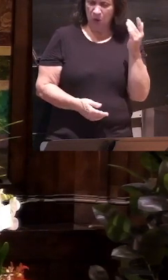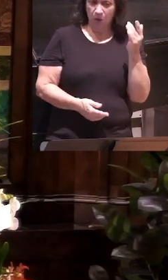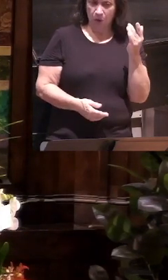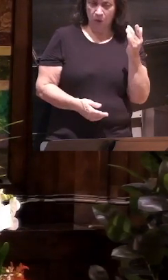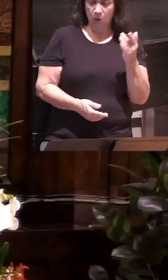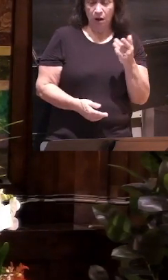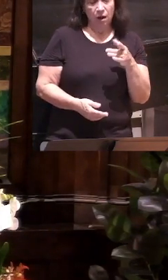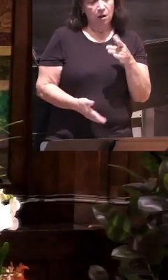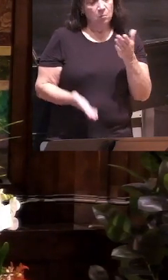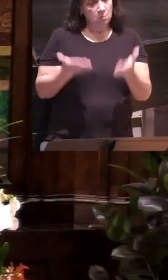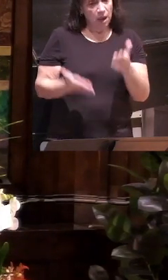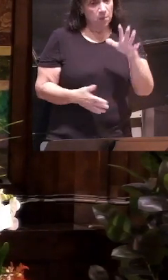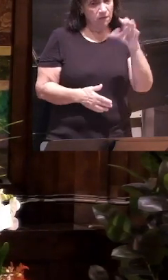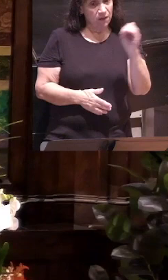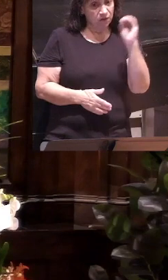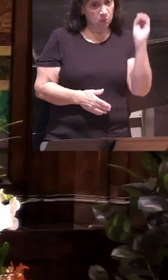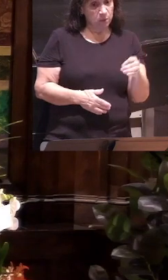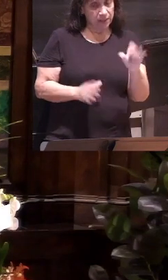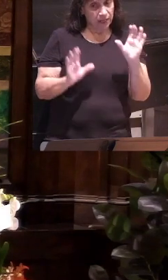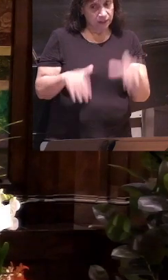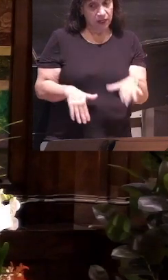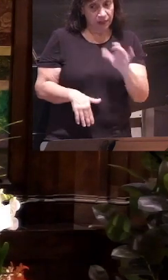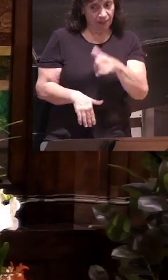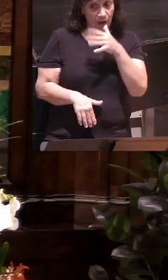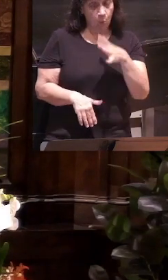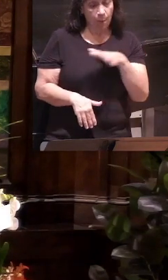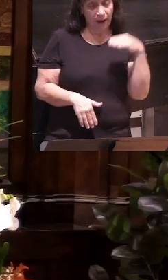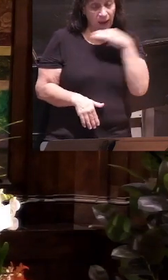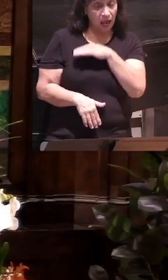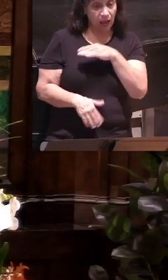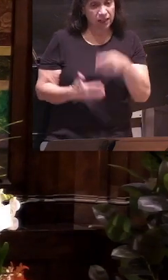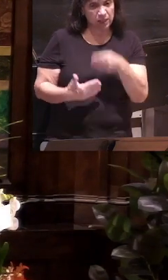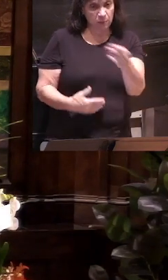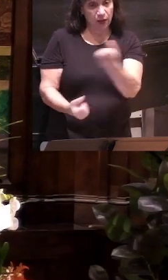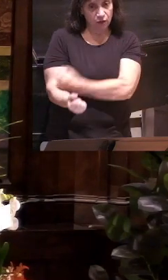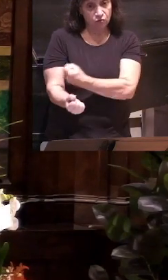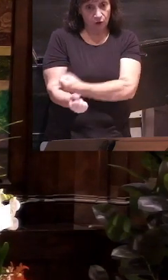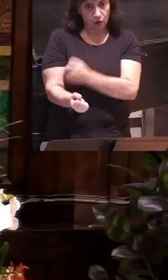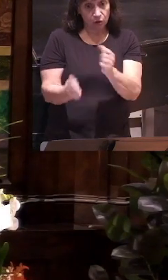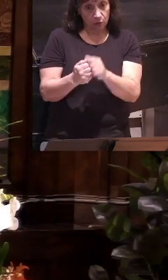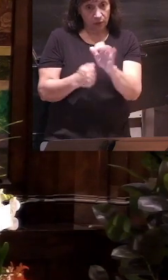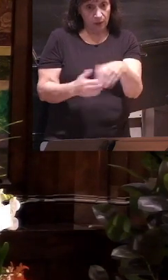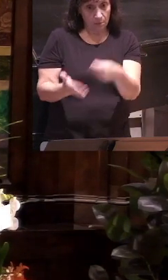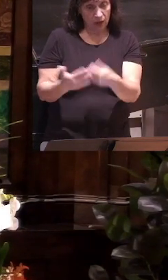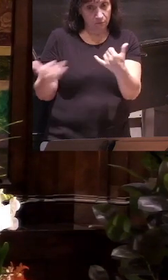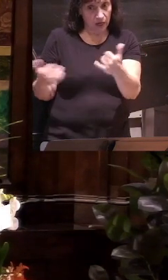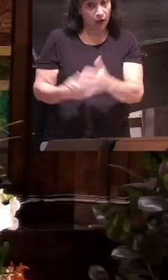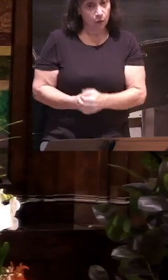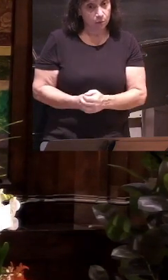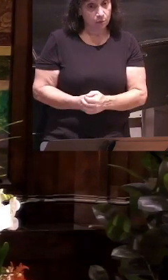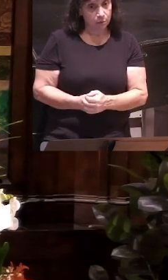is about a 50% chance that woman is buying drugs with that money right now."